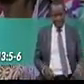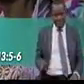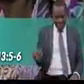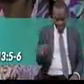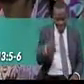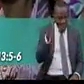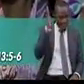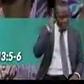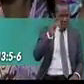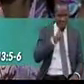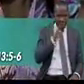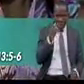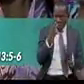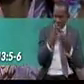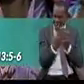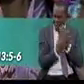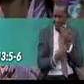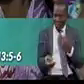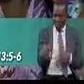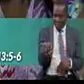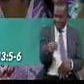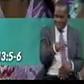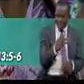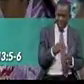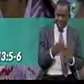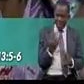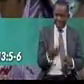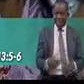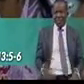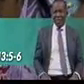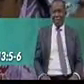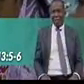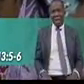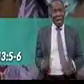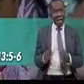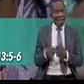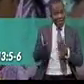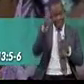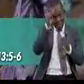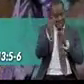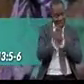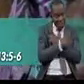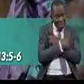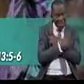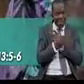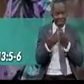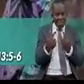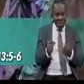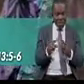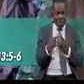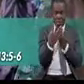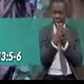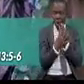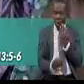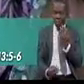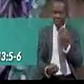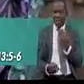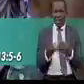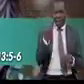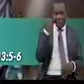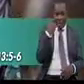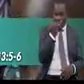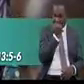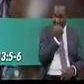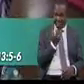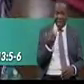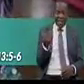And they tried to do that. They were drowned. I'm still alive.